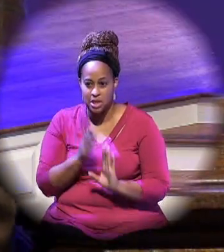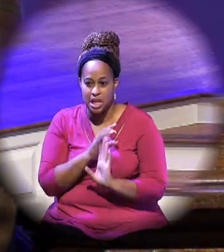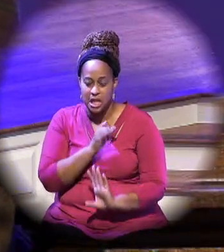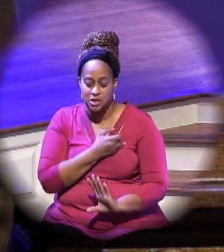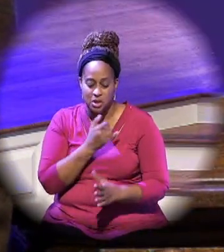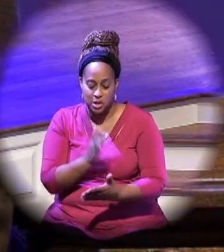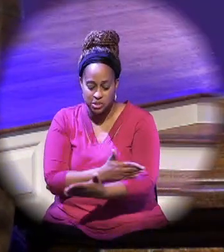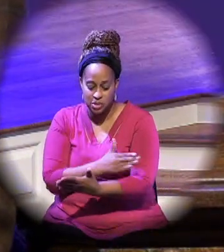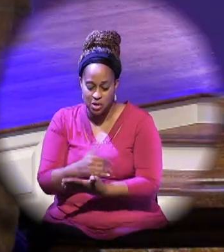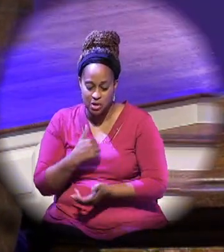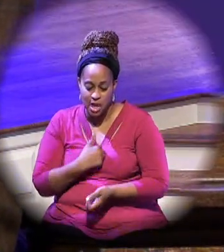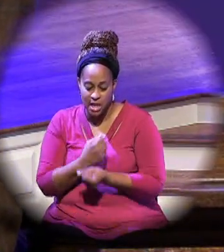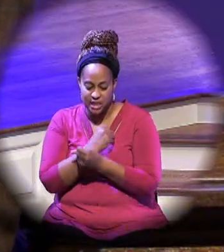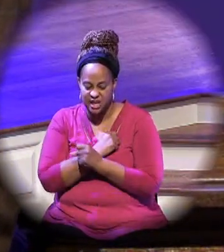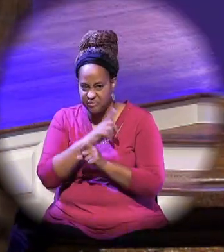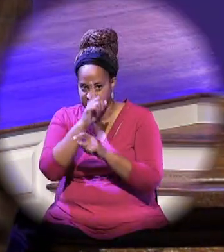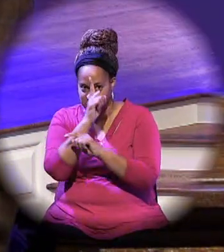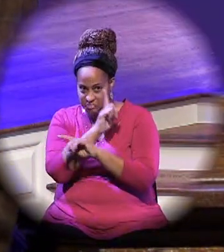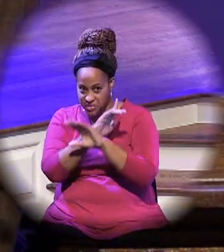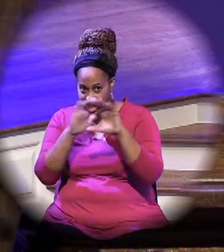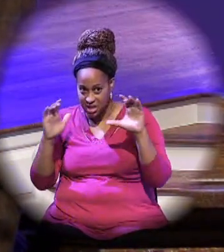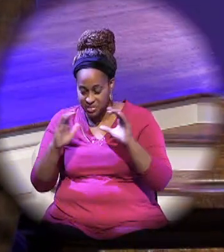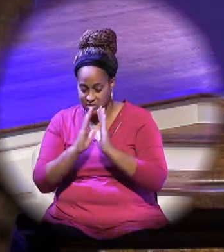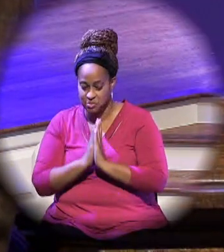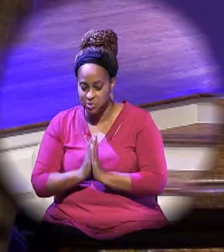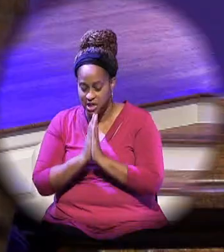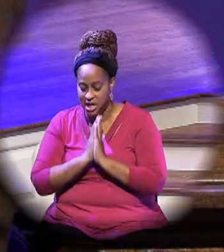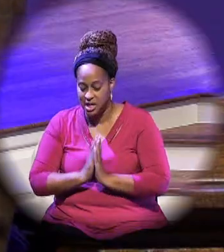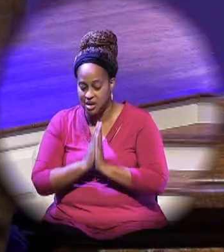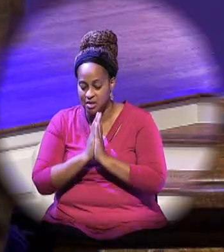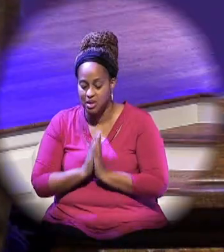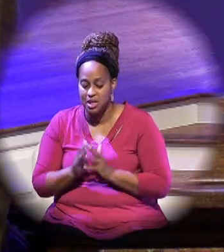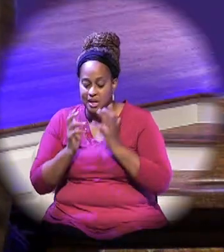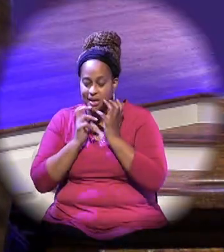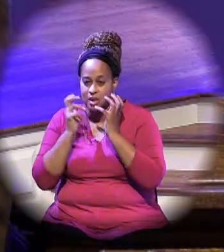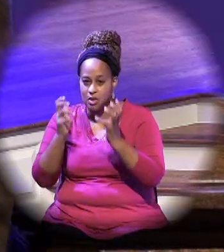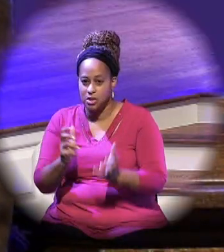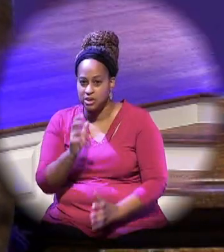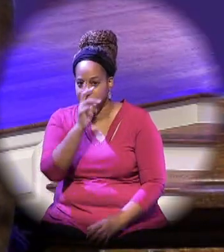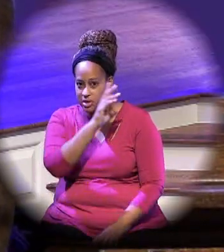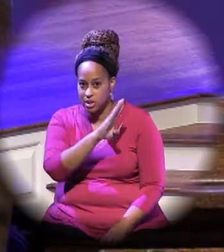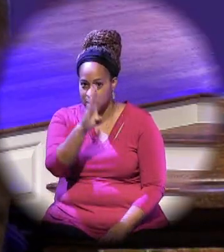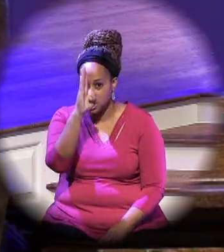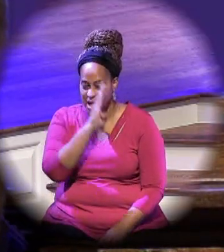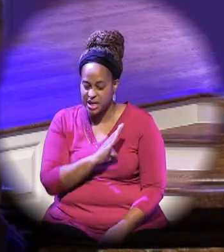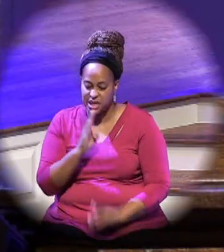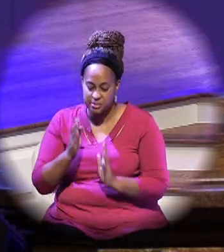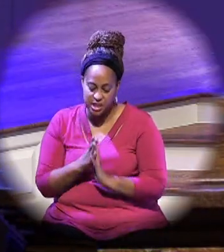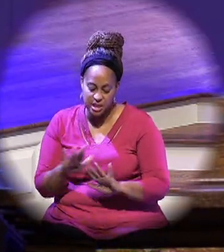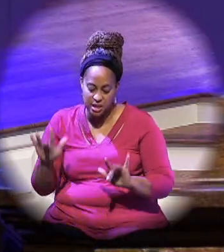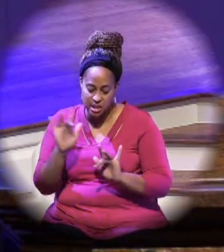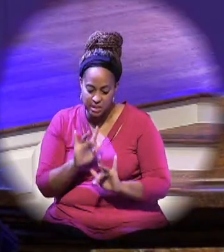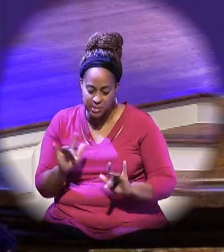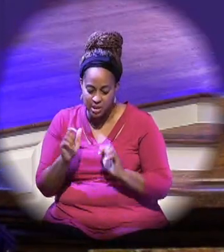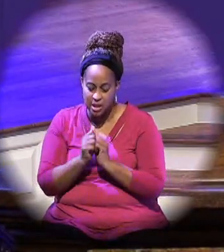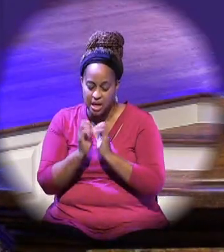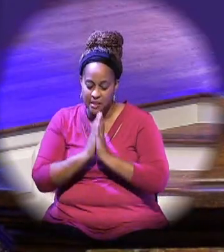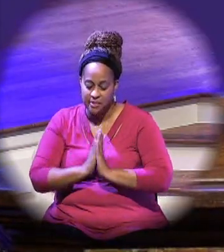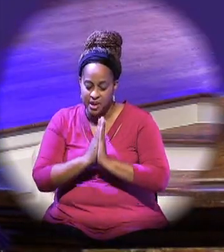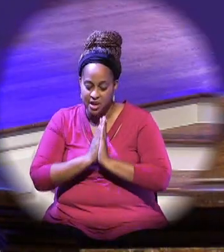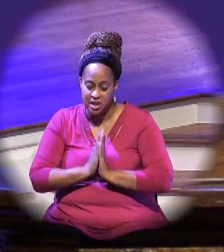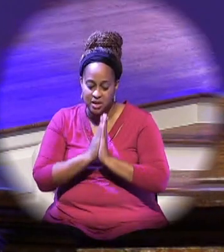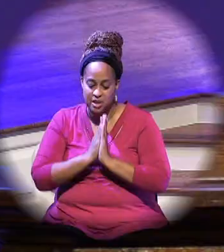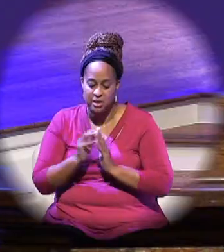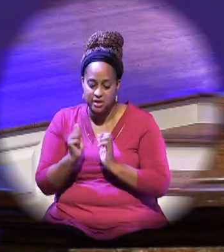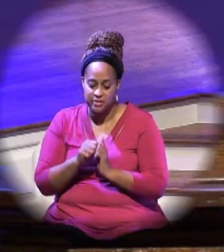I love the image here. You know, his prayer, the first prayer that he called out to God, it had to have been a pitiful prayer. It had to be a garbled prayer. It had to be a prayer